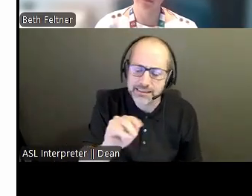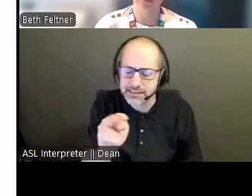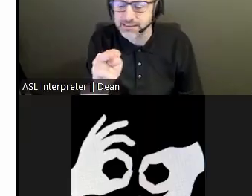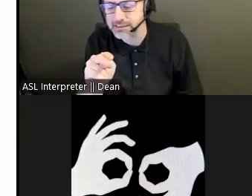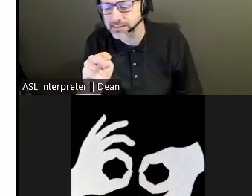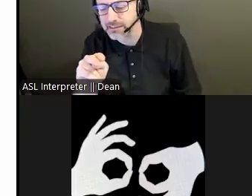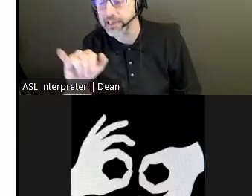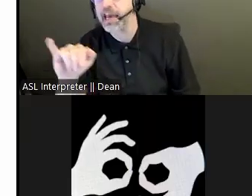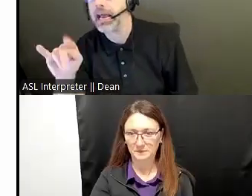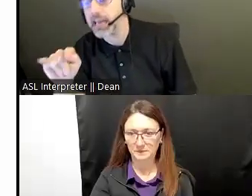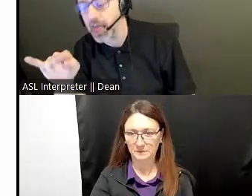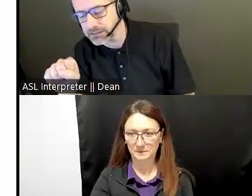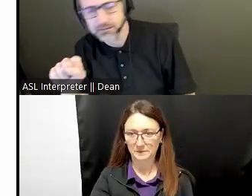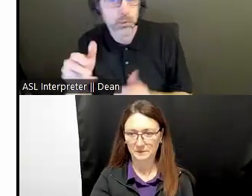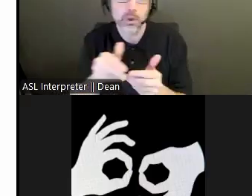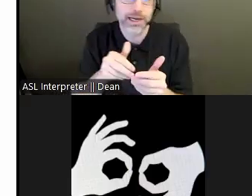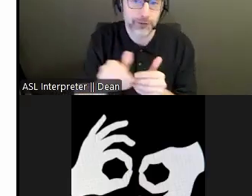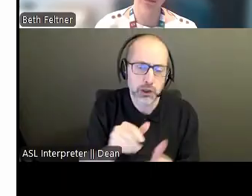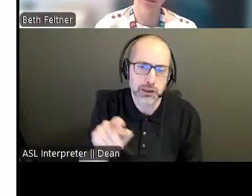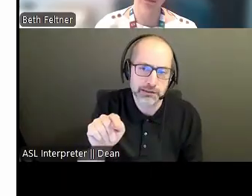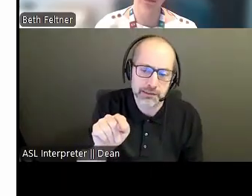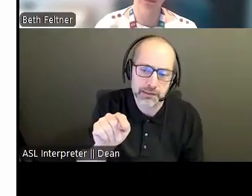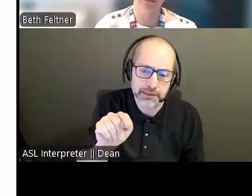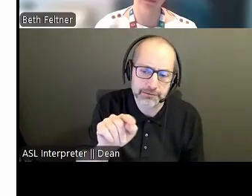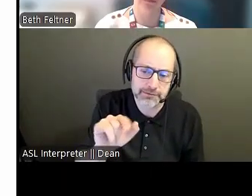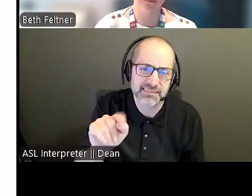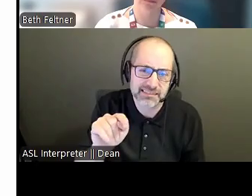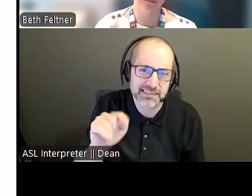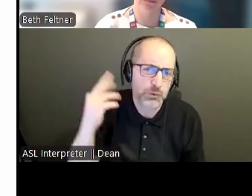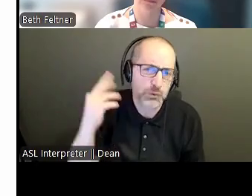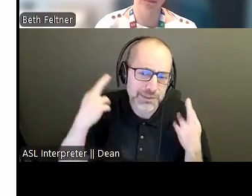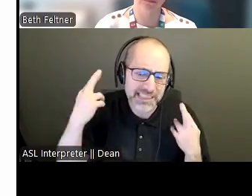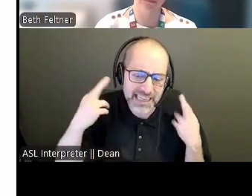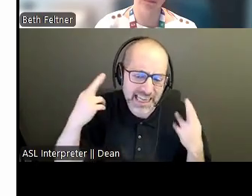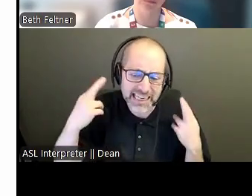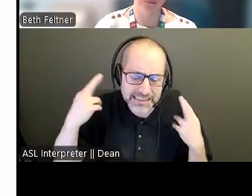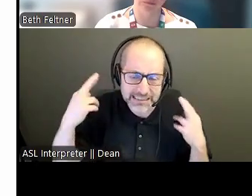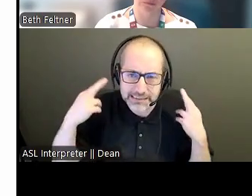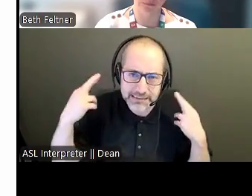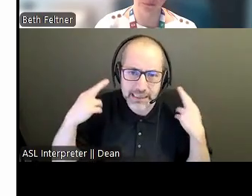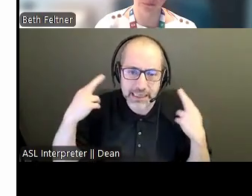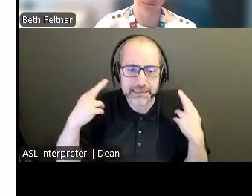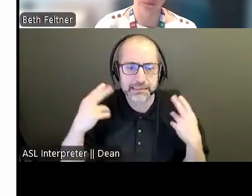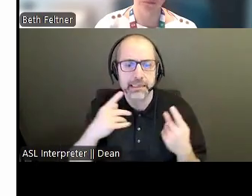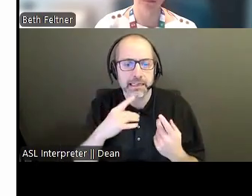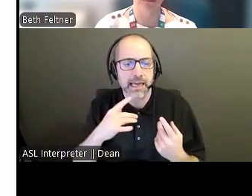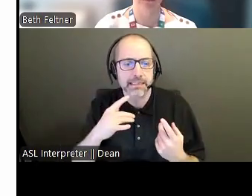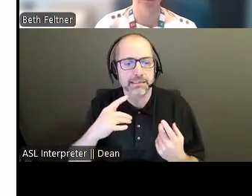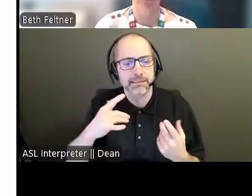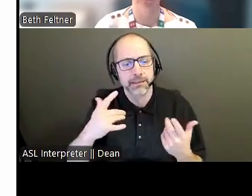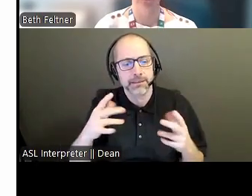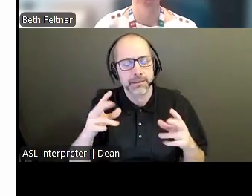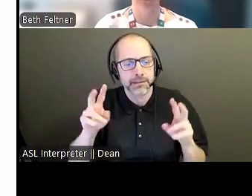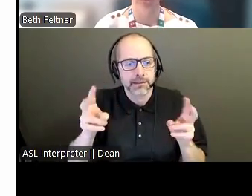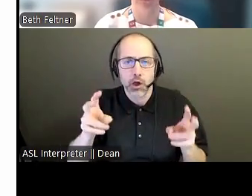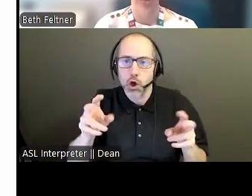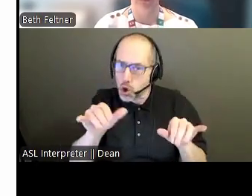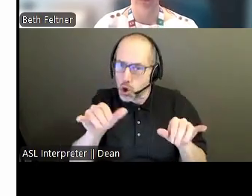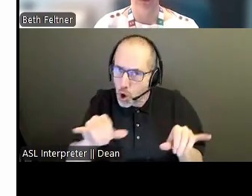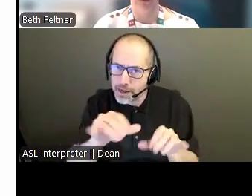be talking about, the most common form, which is a subjective tinnitus, which is something that